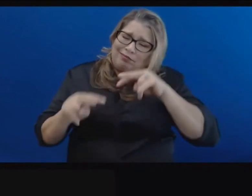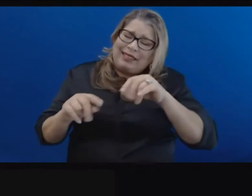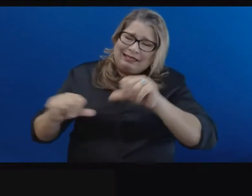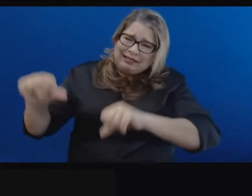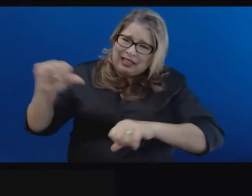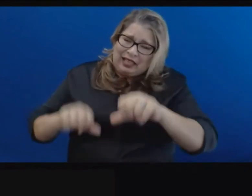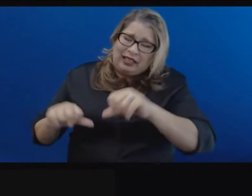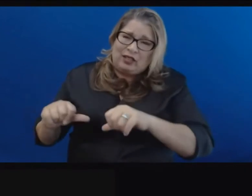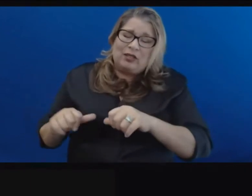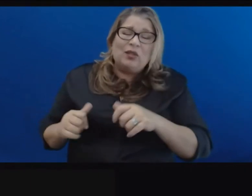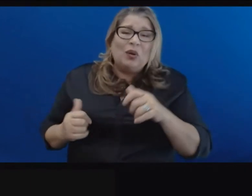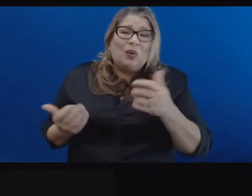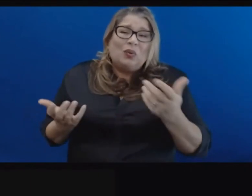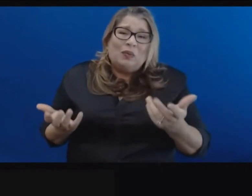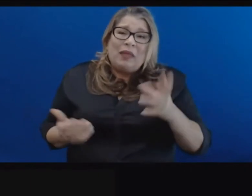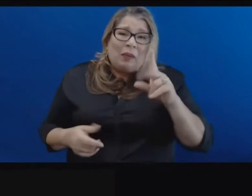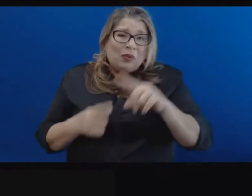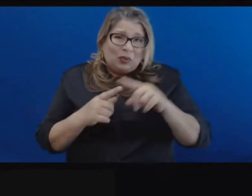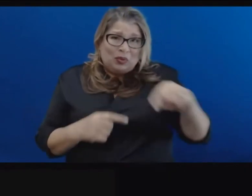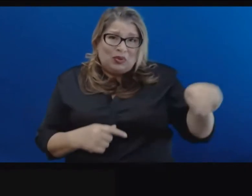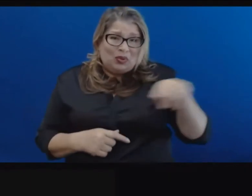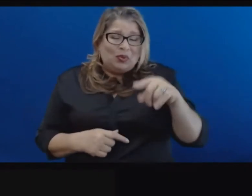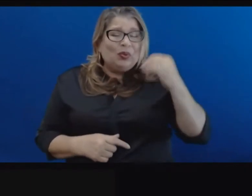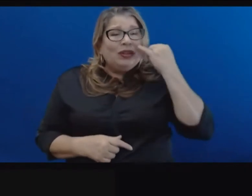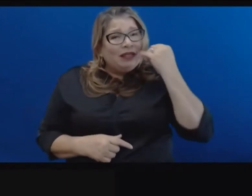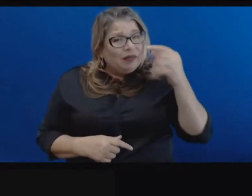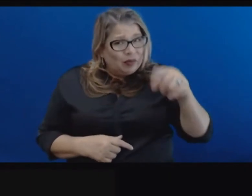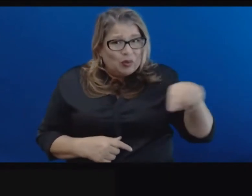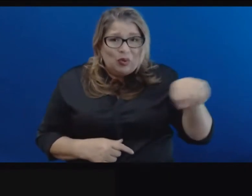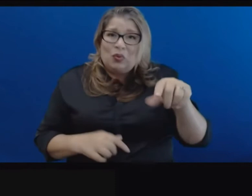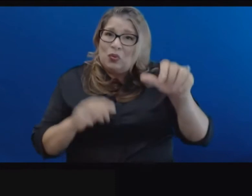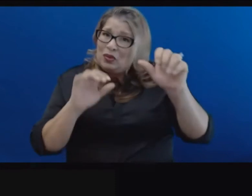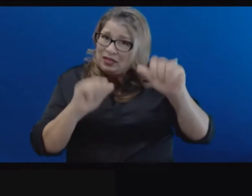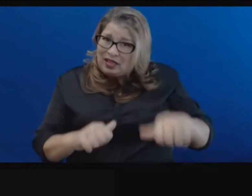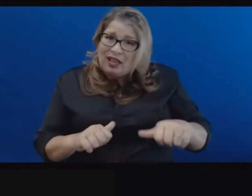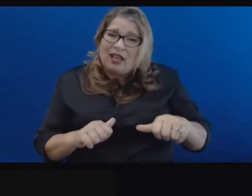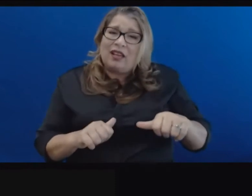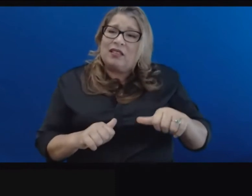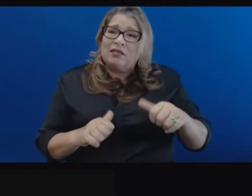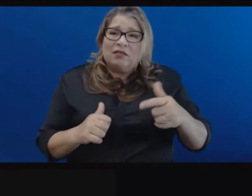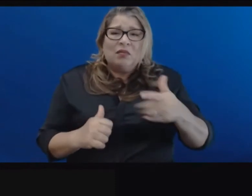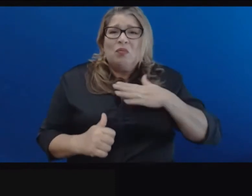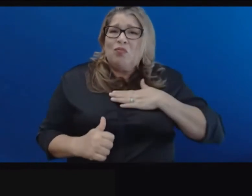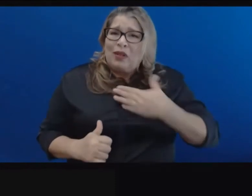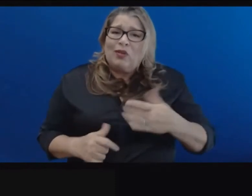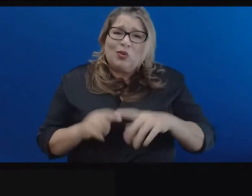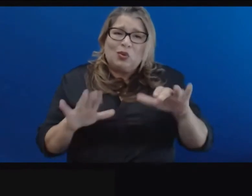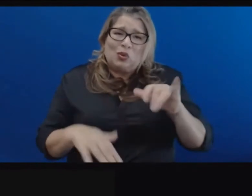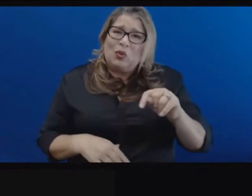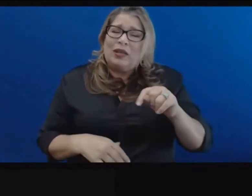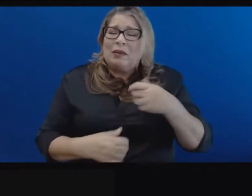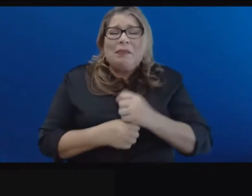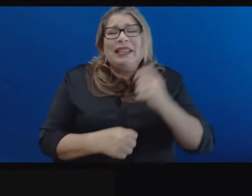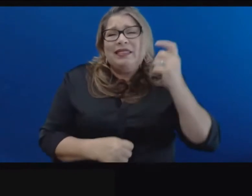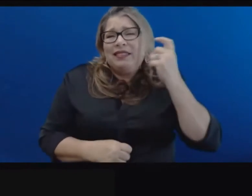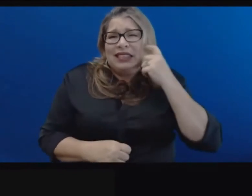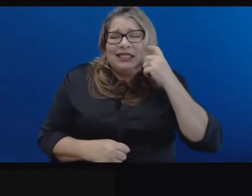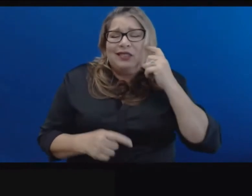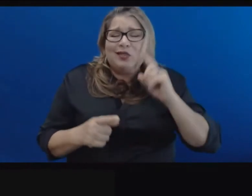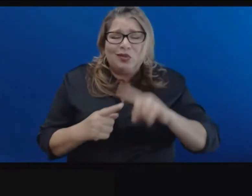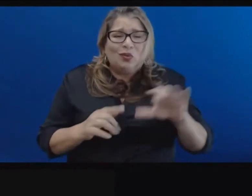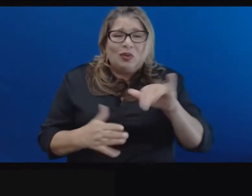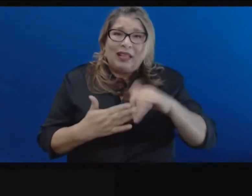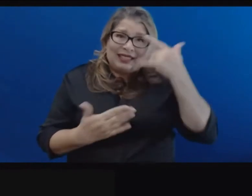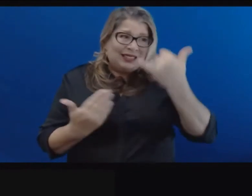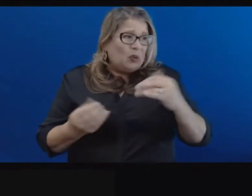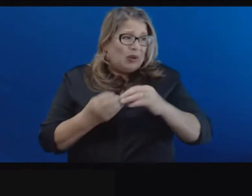to, especially now where transmission is still high, to consider doing it. And I think it does make a lot of sense to make that urging